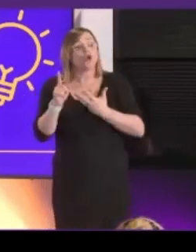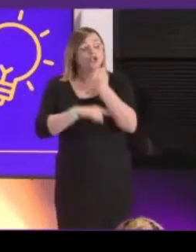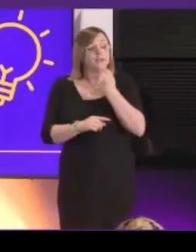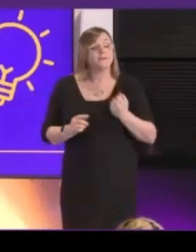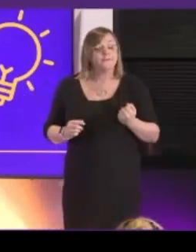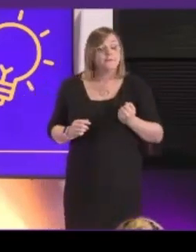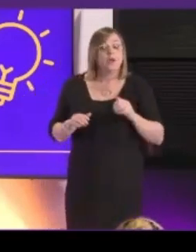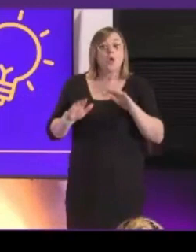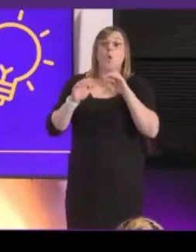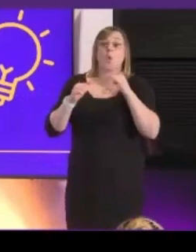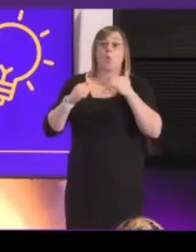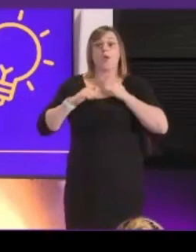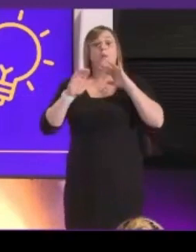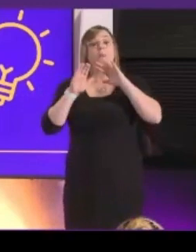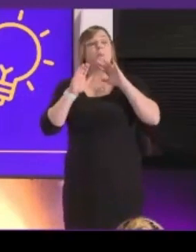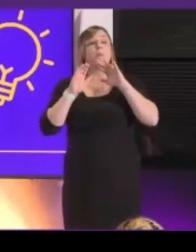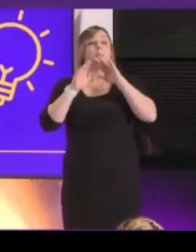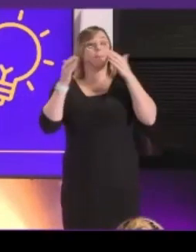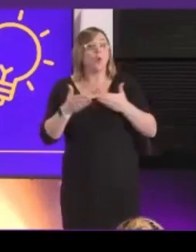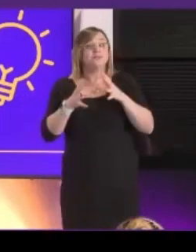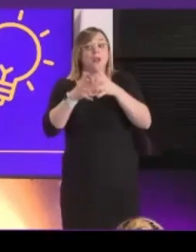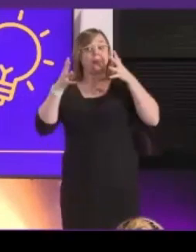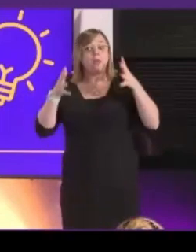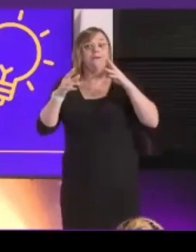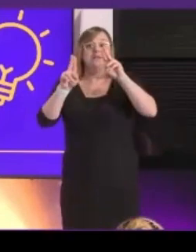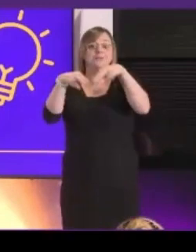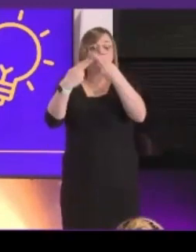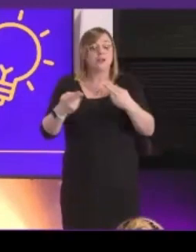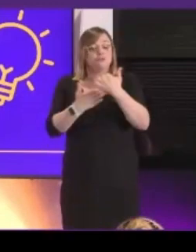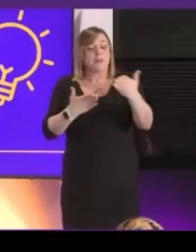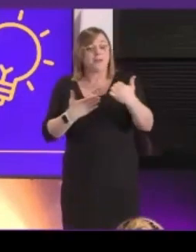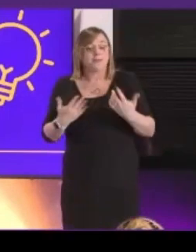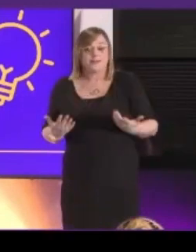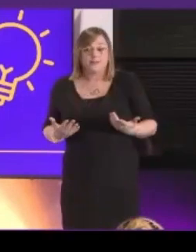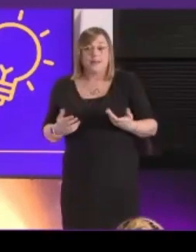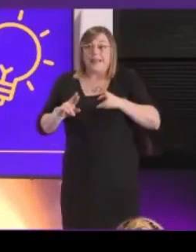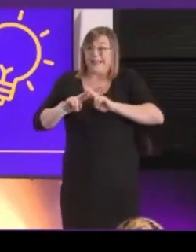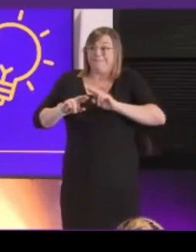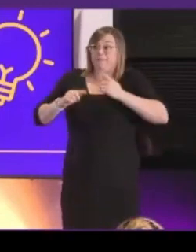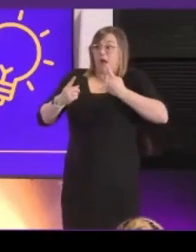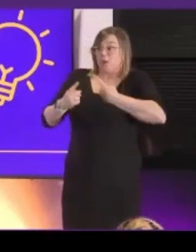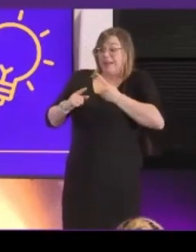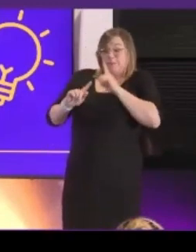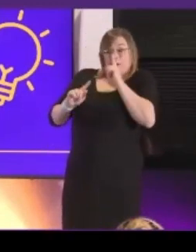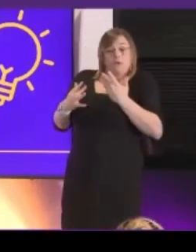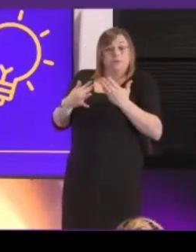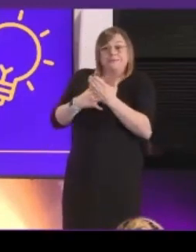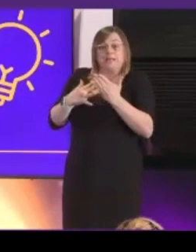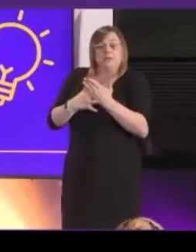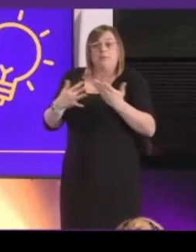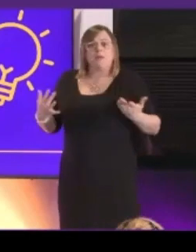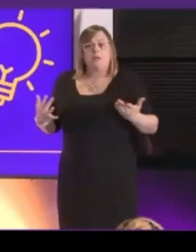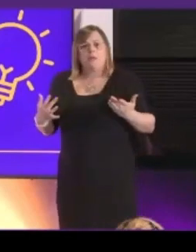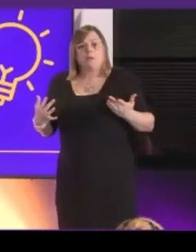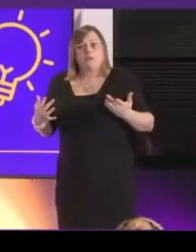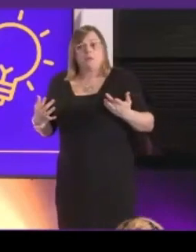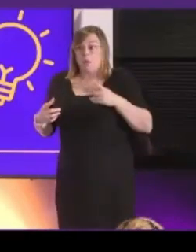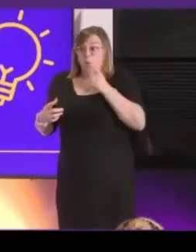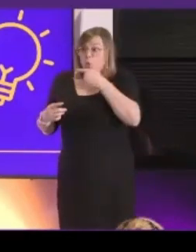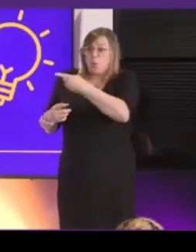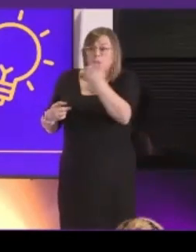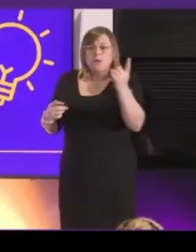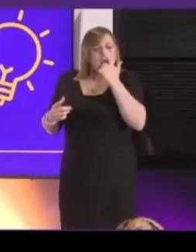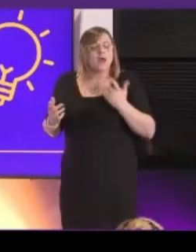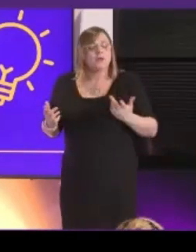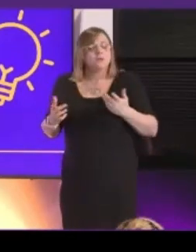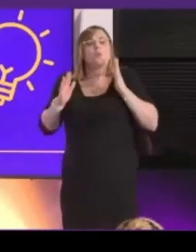know, we're the world's largest international bank. If we can't be accessible to everyone, then who can? And we've got